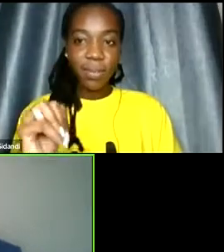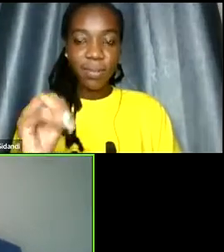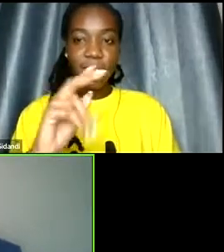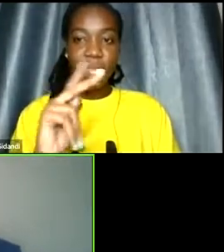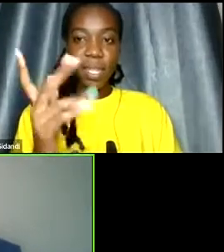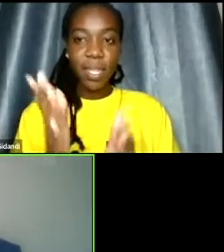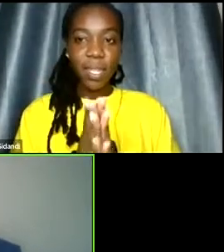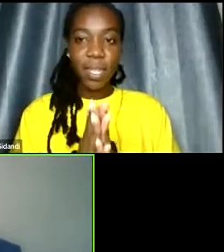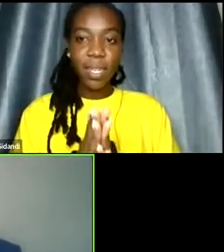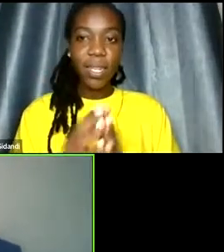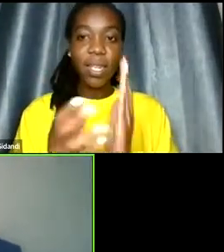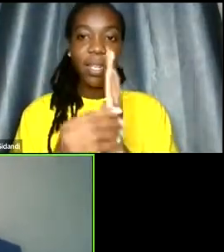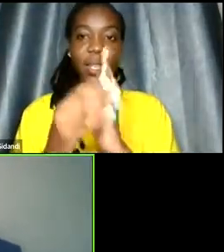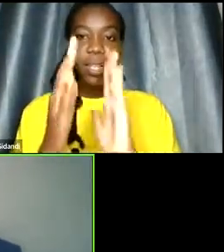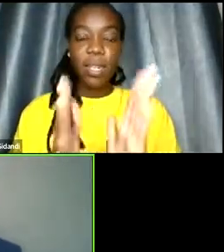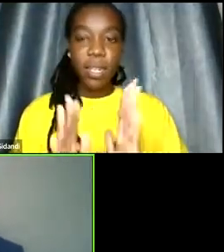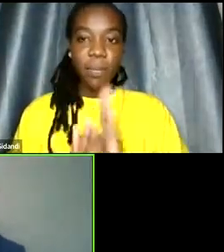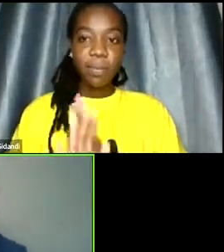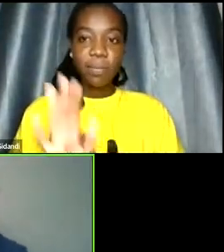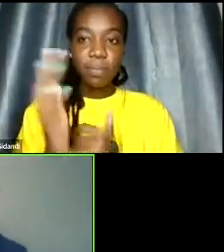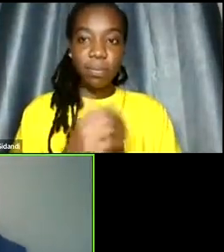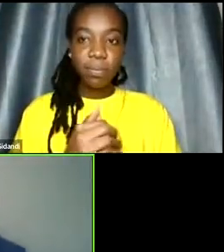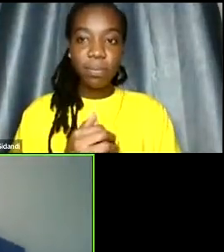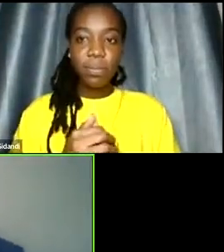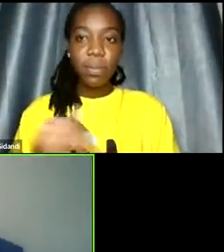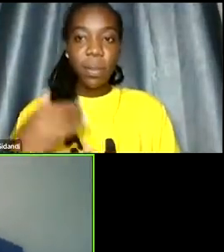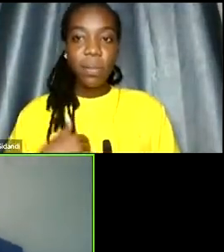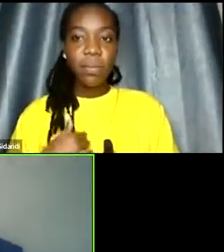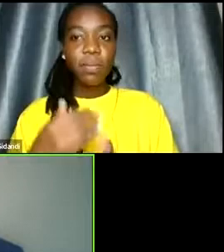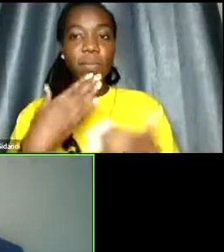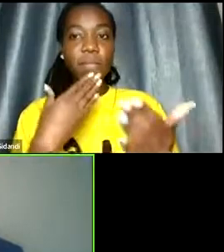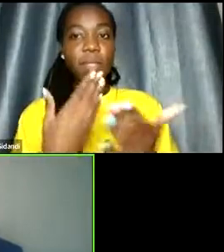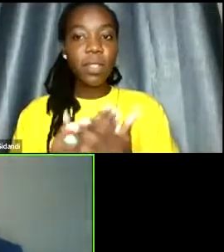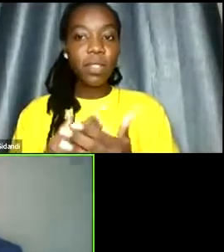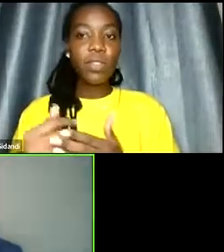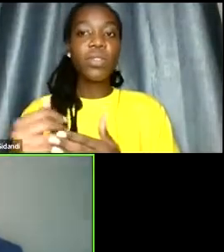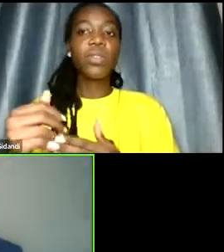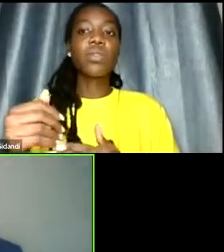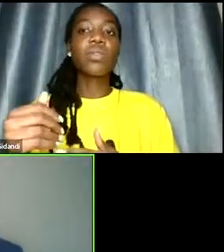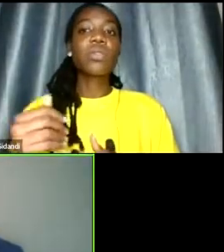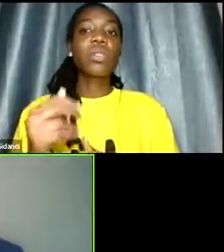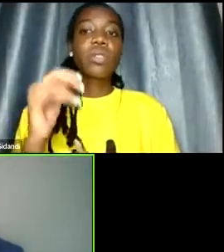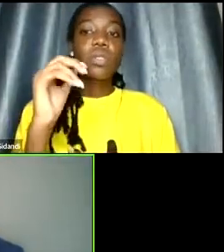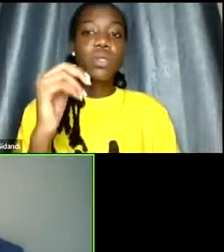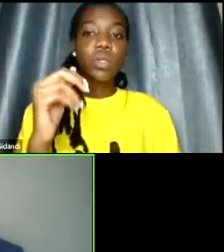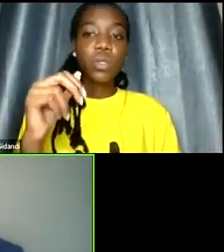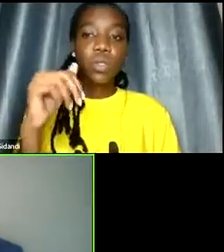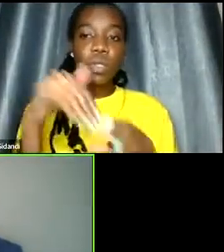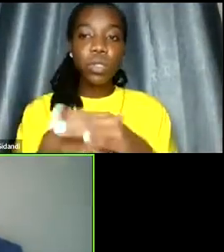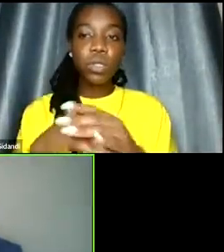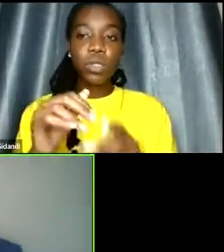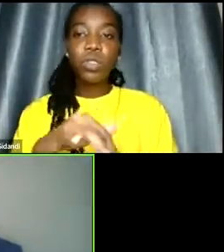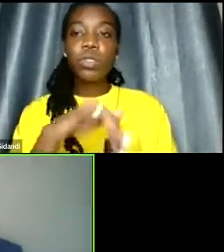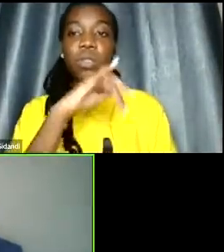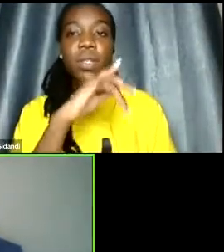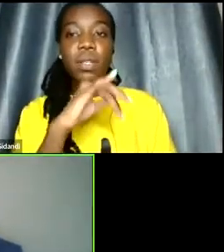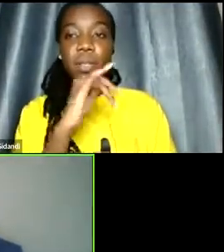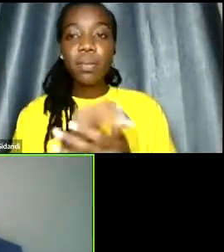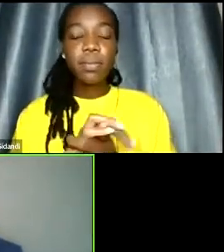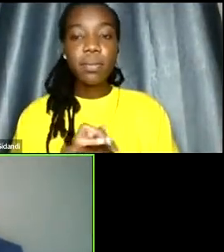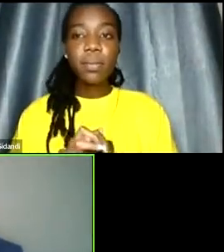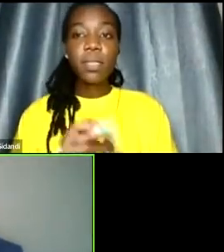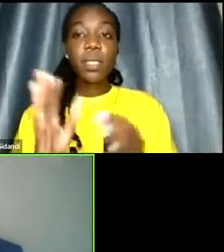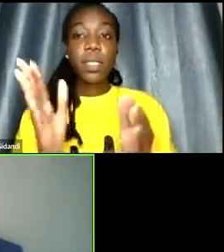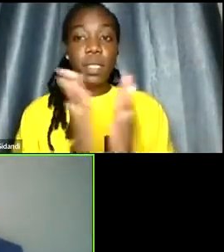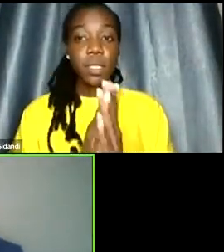Quraish. Thank you to HRMAU in Uganda and our leader, Ronald Bosa. My friends